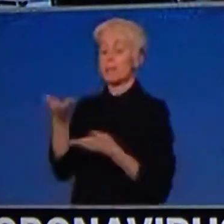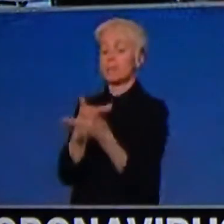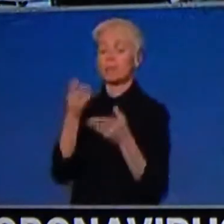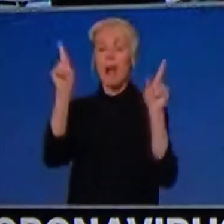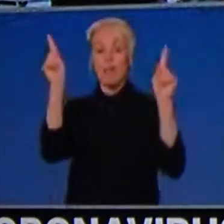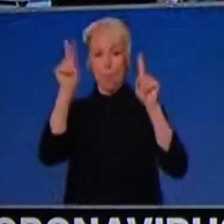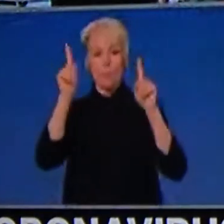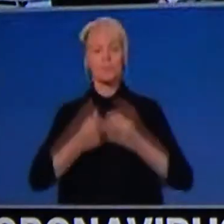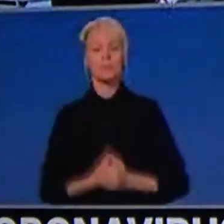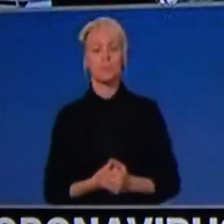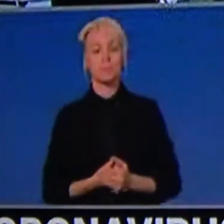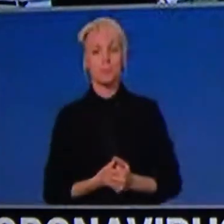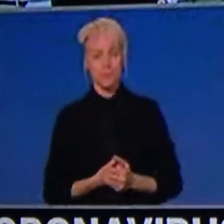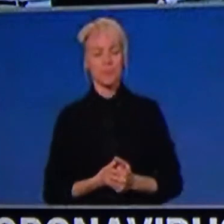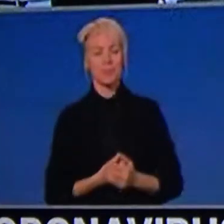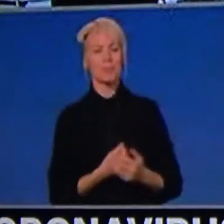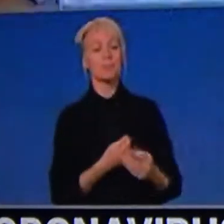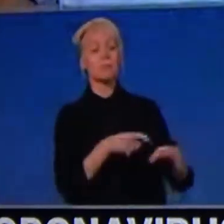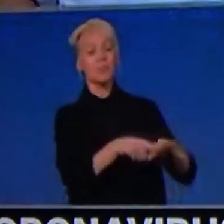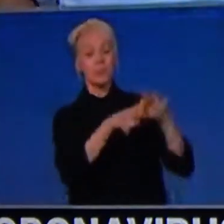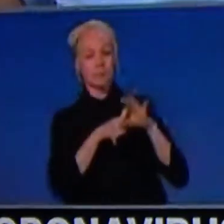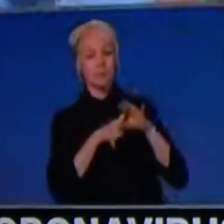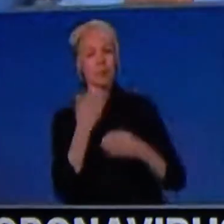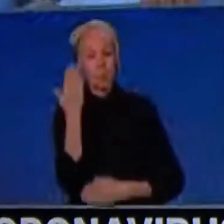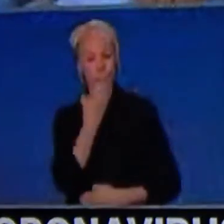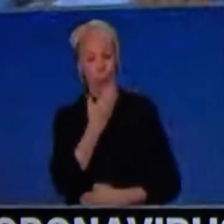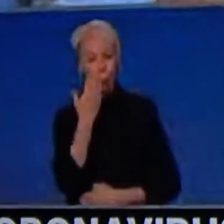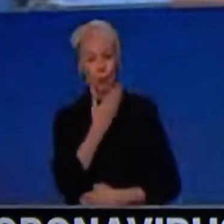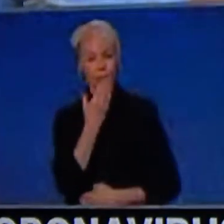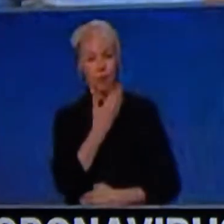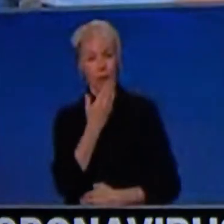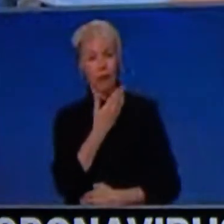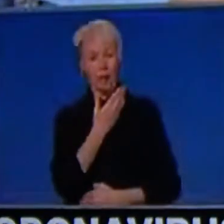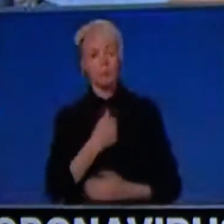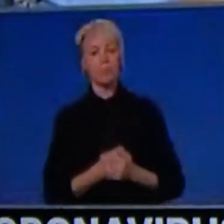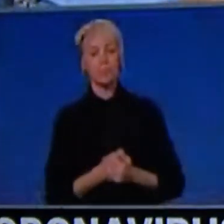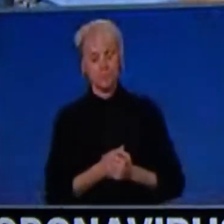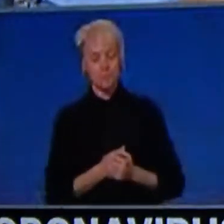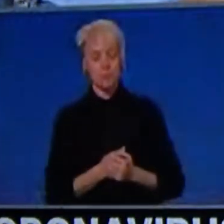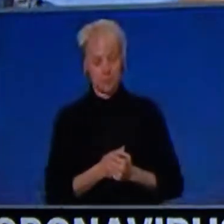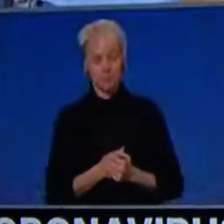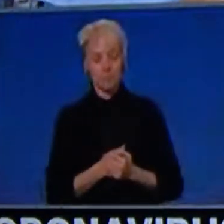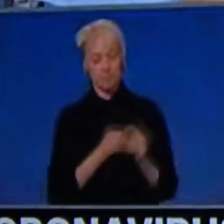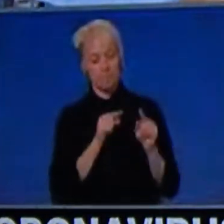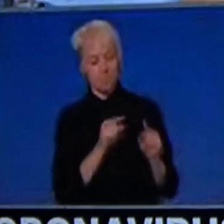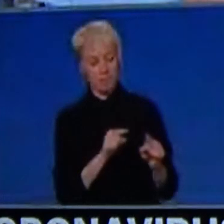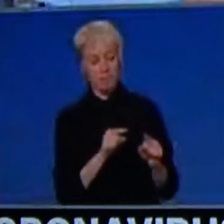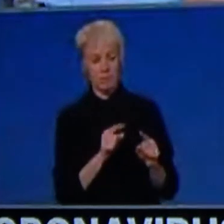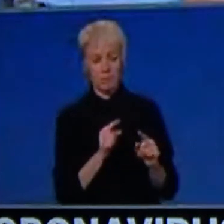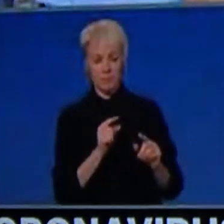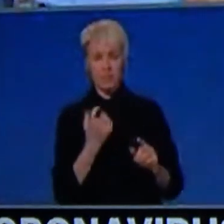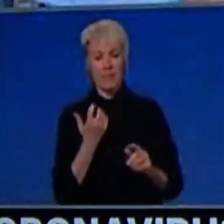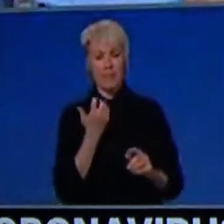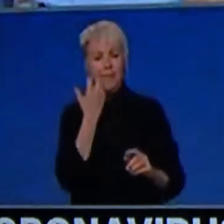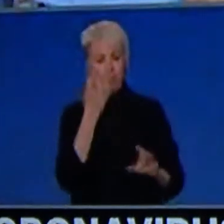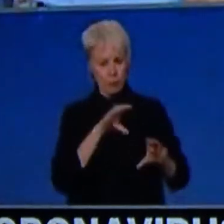that. Just on schools, you've said it's very jurisdictional. Are there just differing views state to state on what is best to be done, what should be done in this sector in